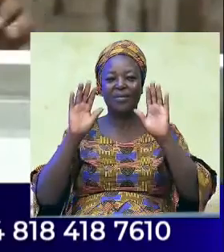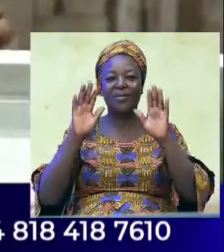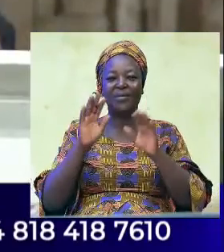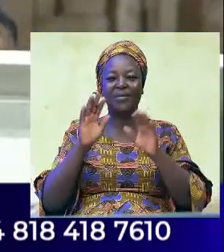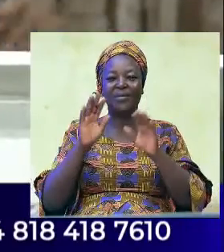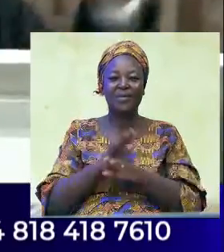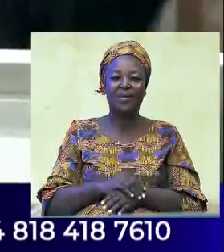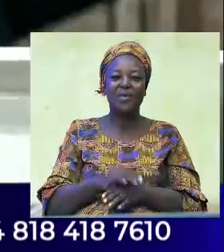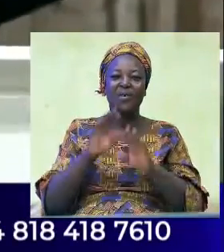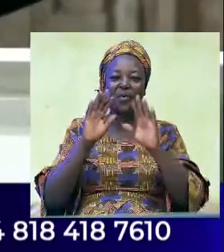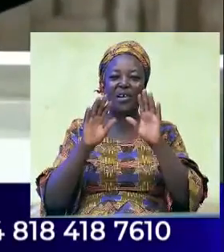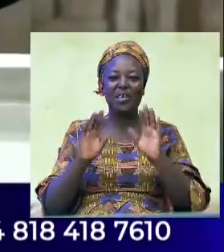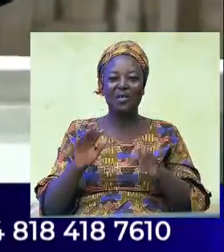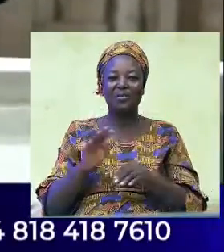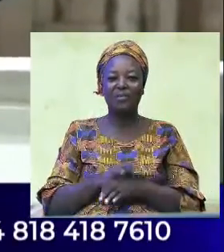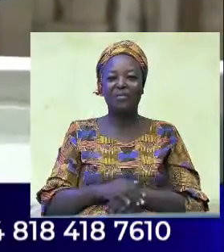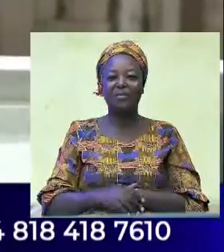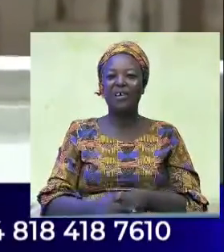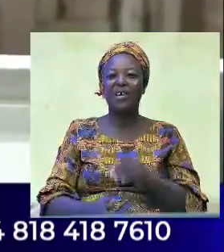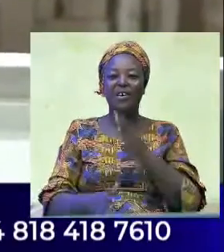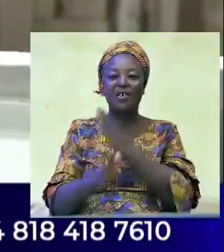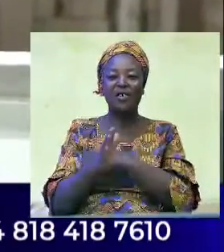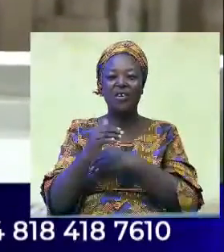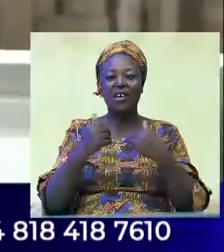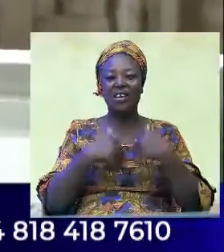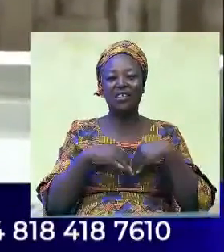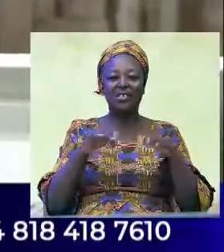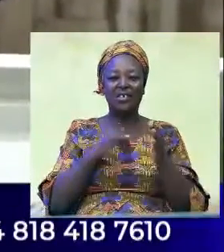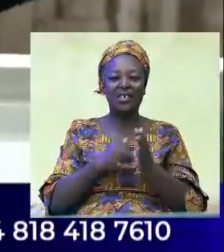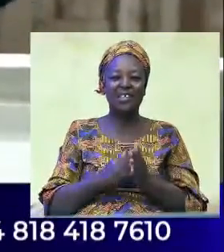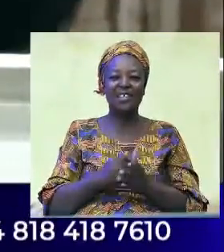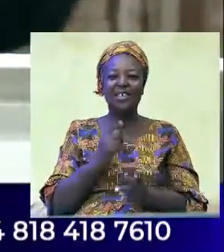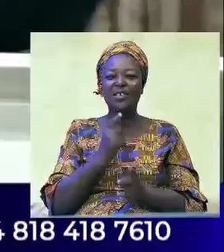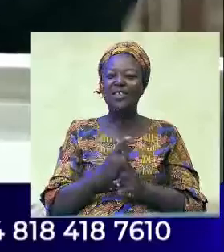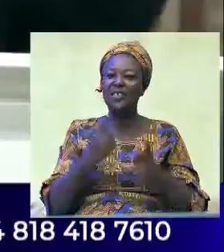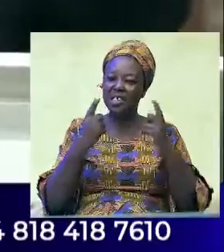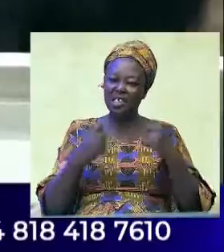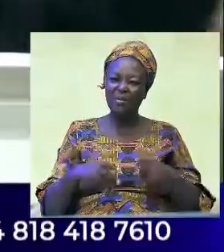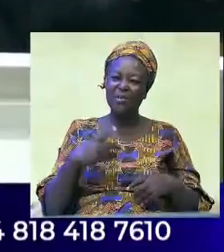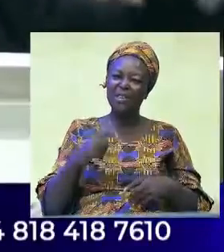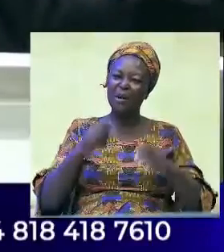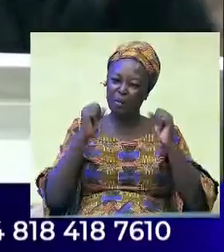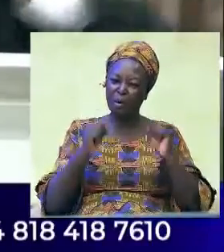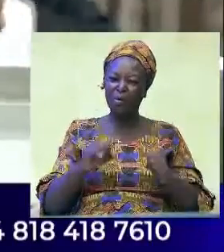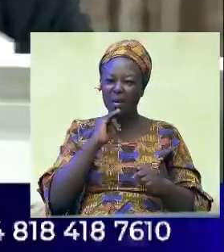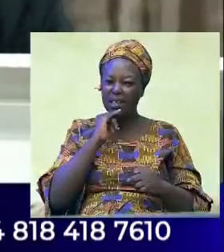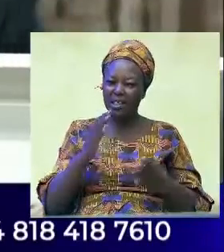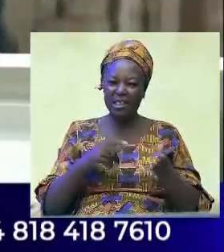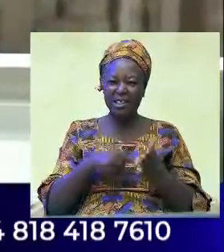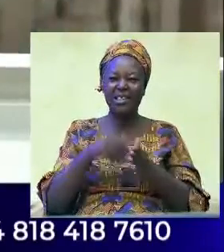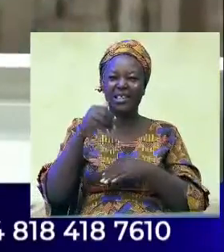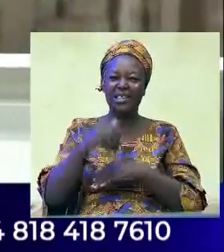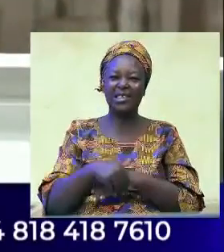know. Wonderful. Look at the crushes going on. Wonderful. Wonderful. Check yourself.